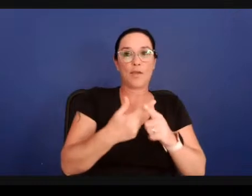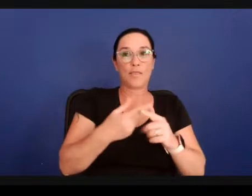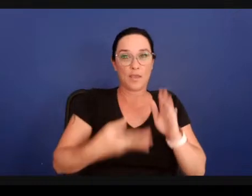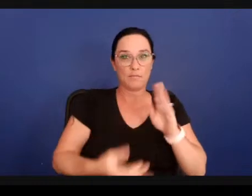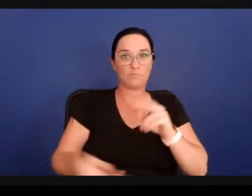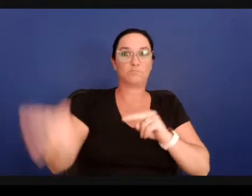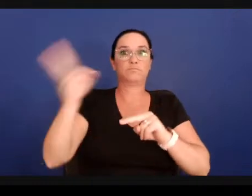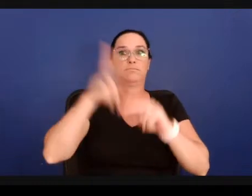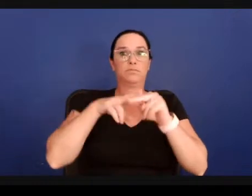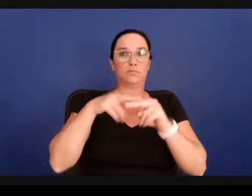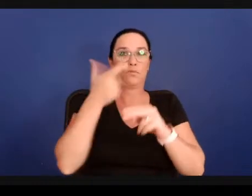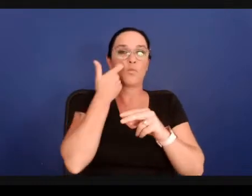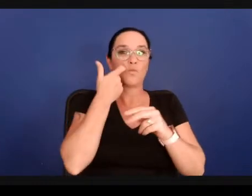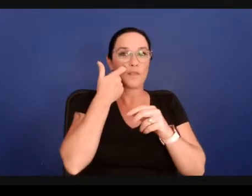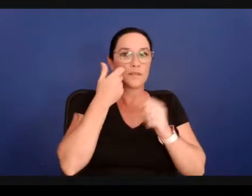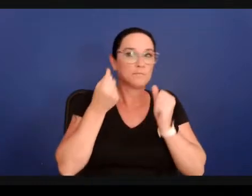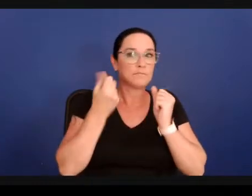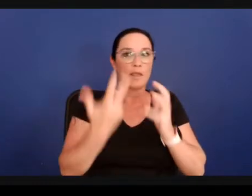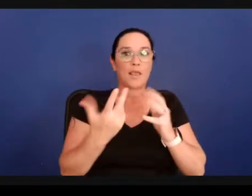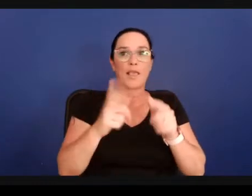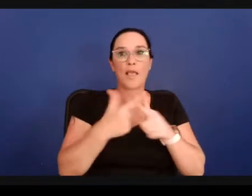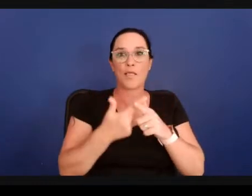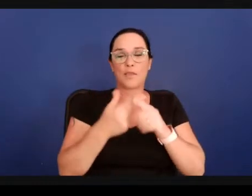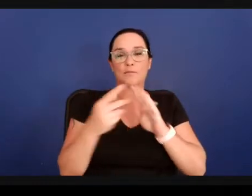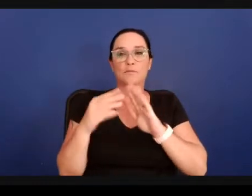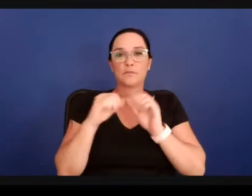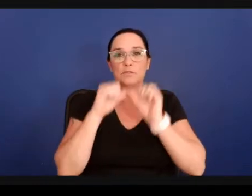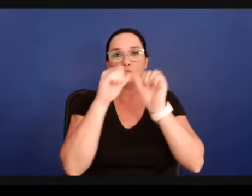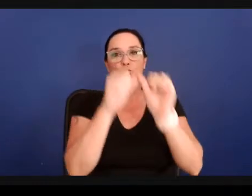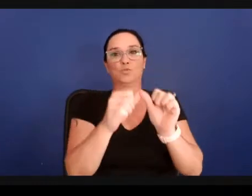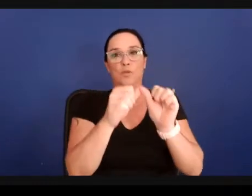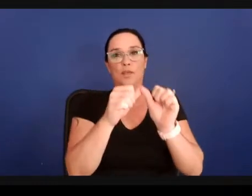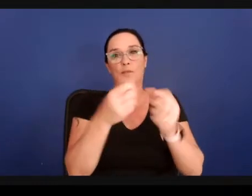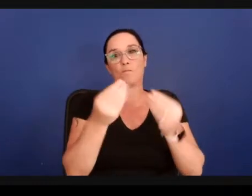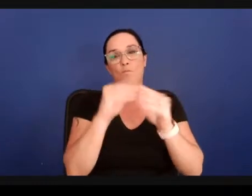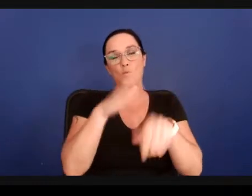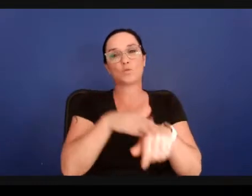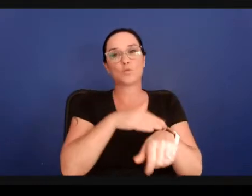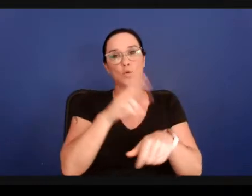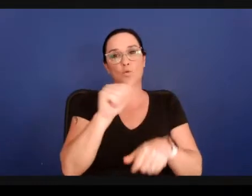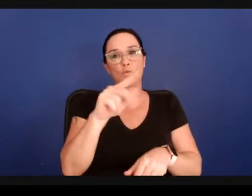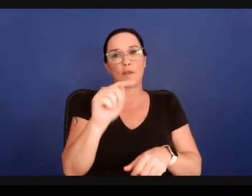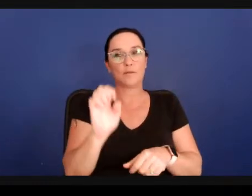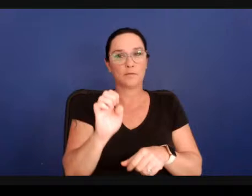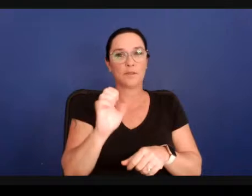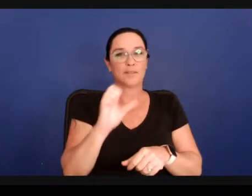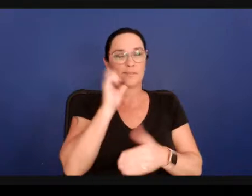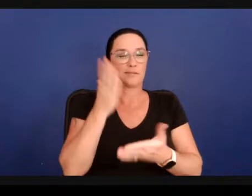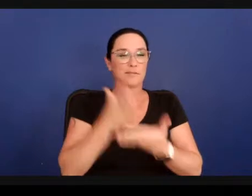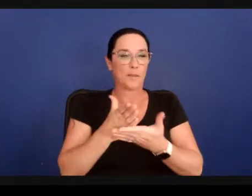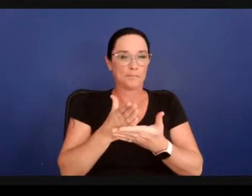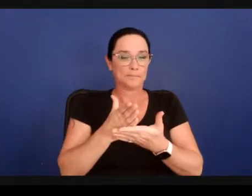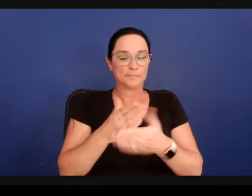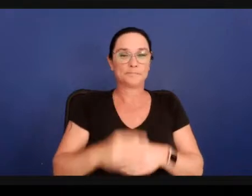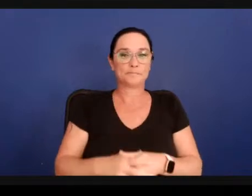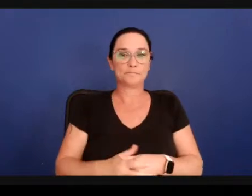recent burst. And now it's continuing, but at a slower rate, has not really stopped yet.